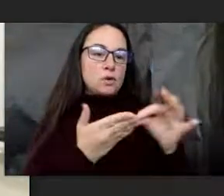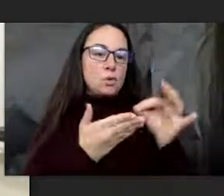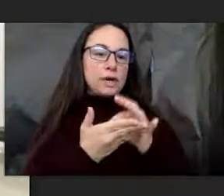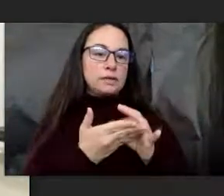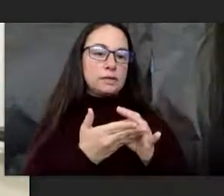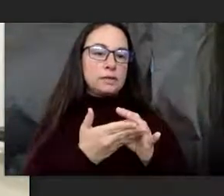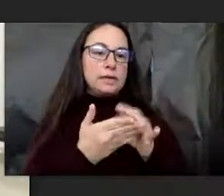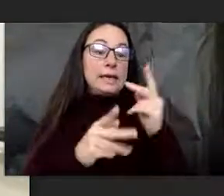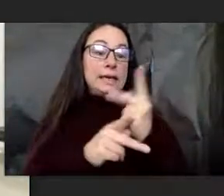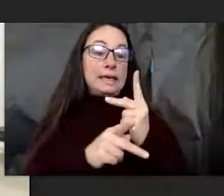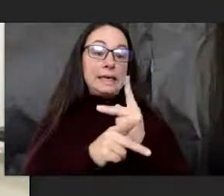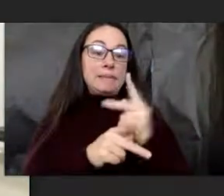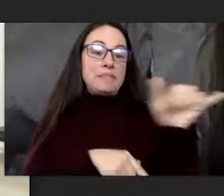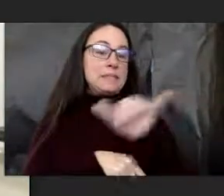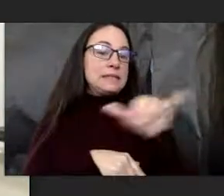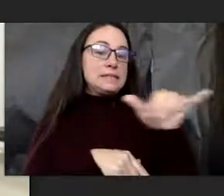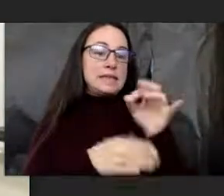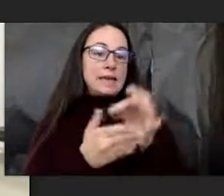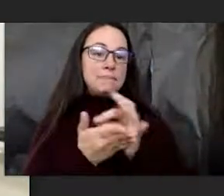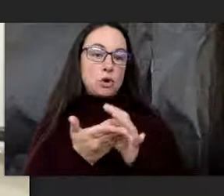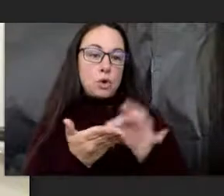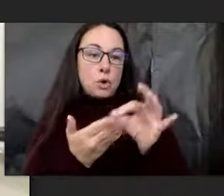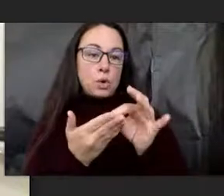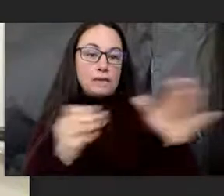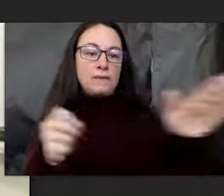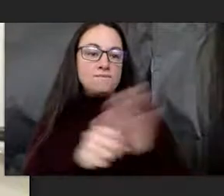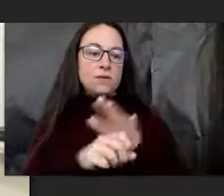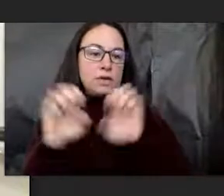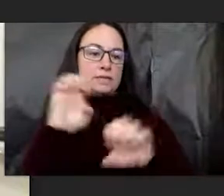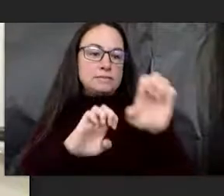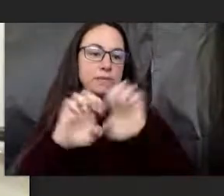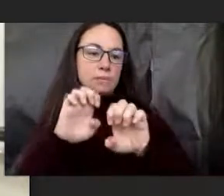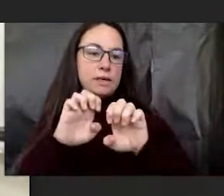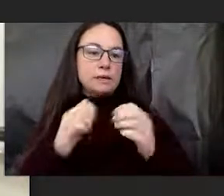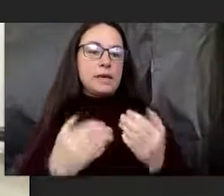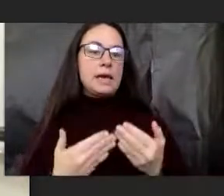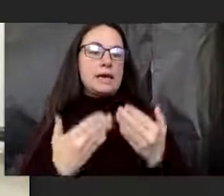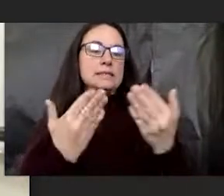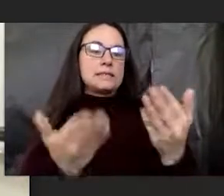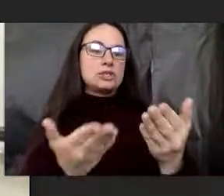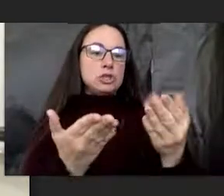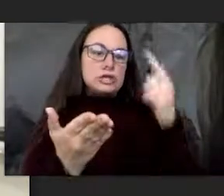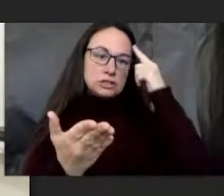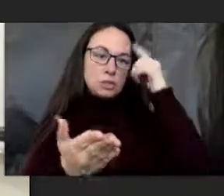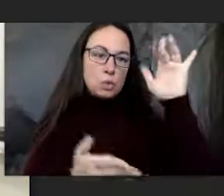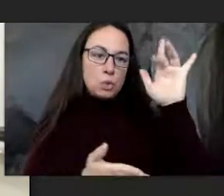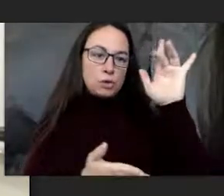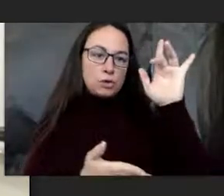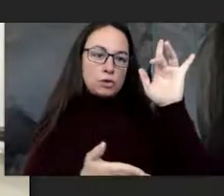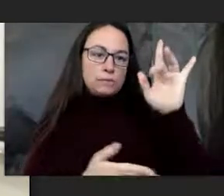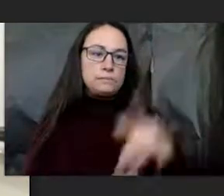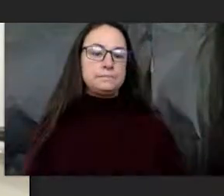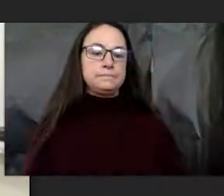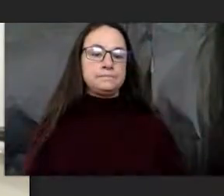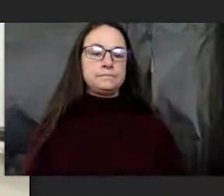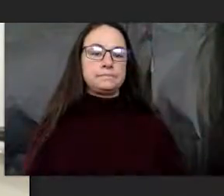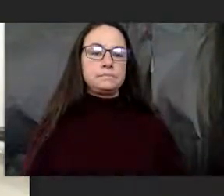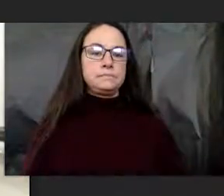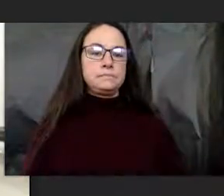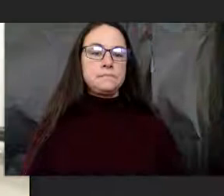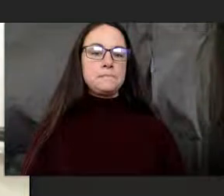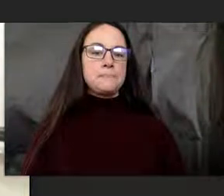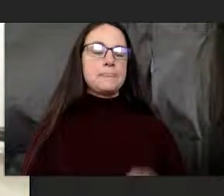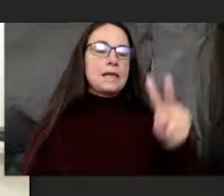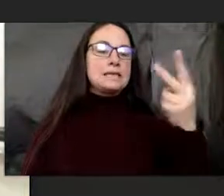You should keep the same coin for the entire experiment. I suggest that you do a quarter for this. For the